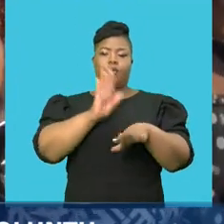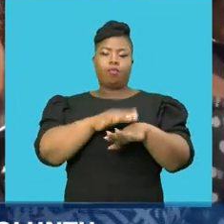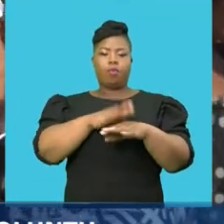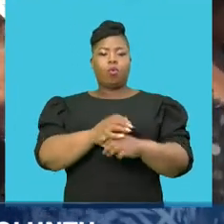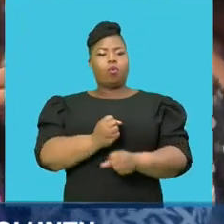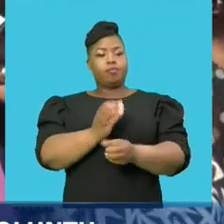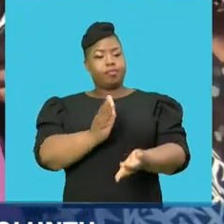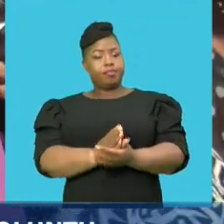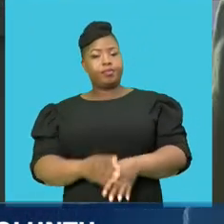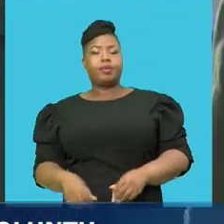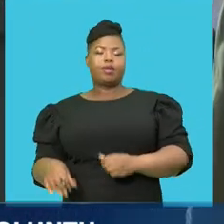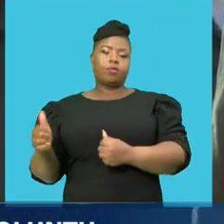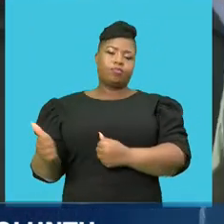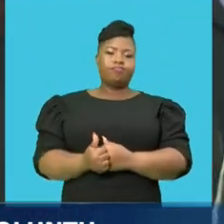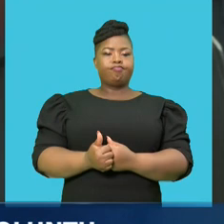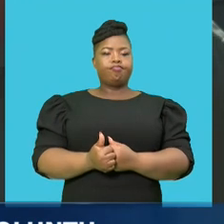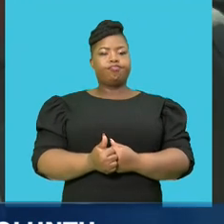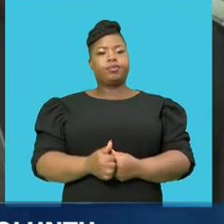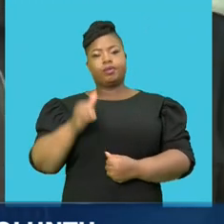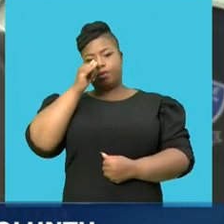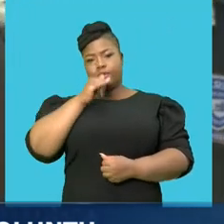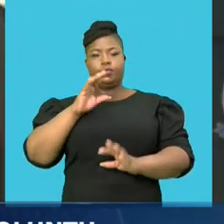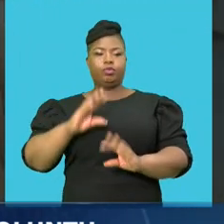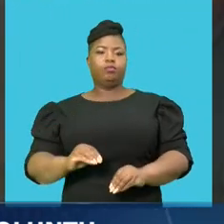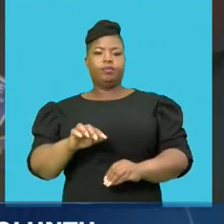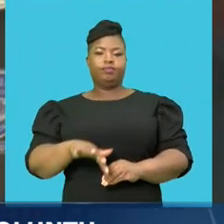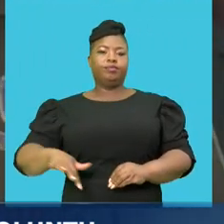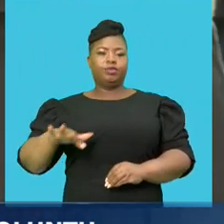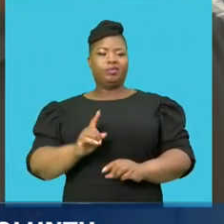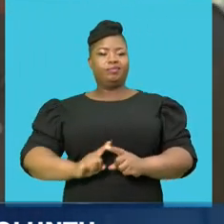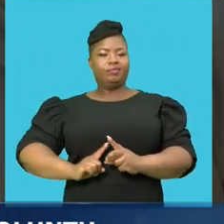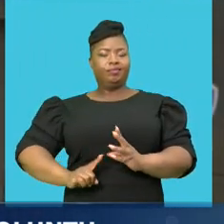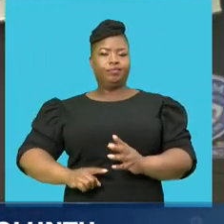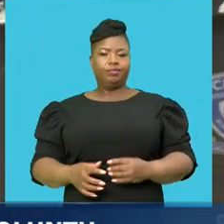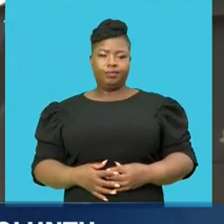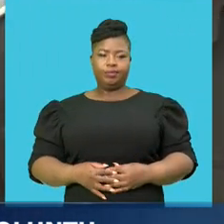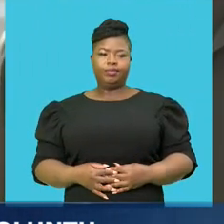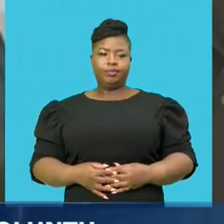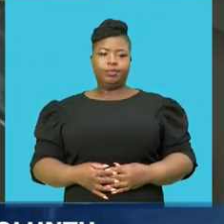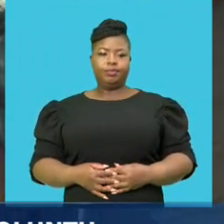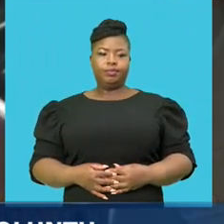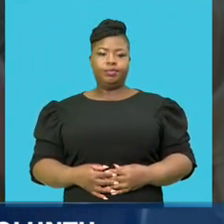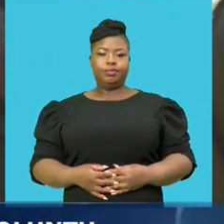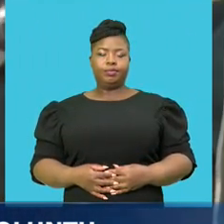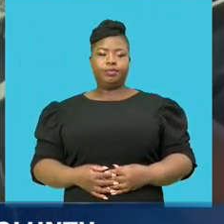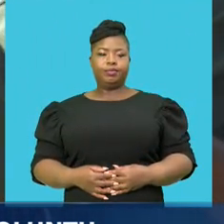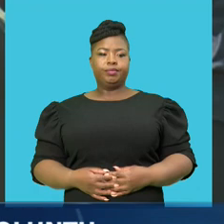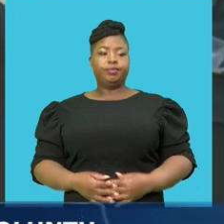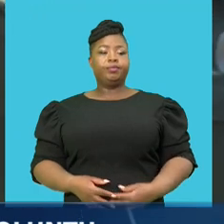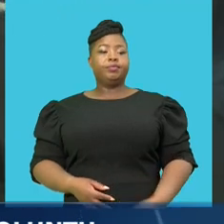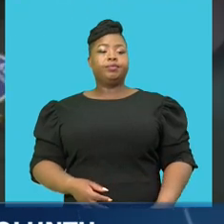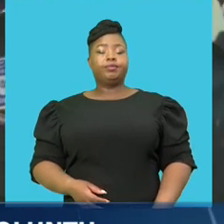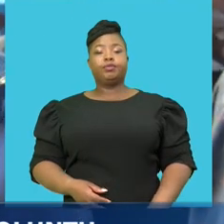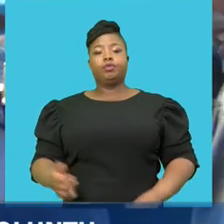ukugcina intsebenziswano ephembelela ekubeni neengingqi ezikhuselekileyo. Enake namhlanje